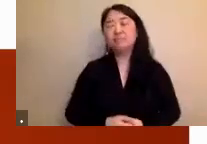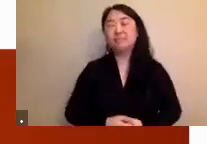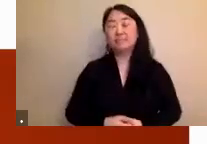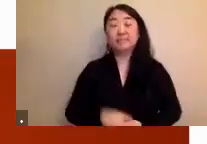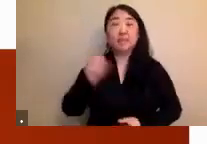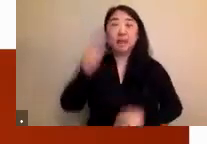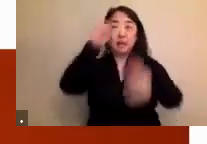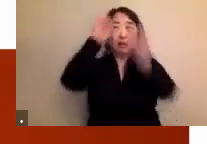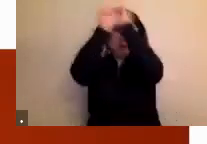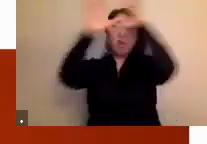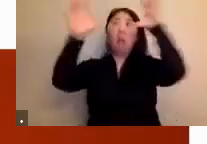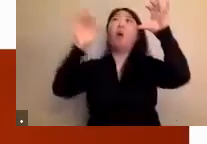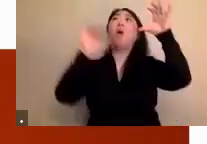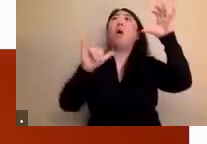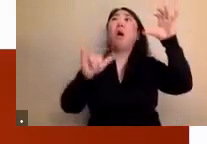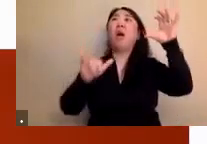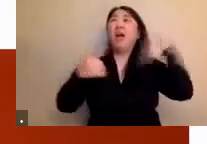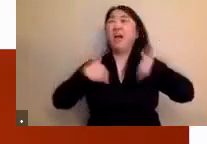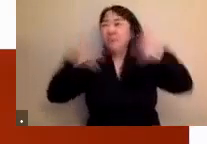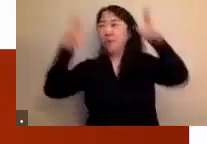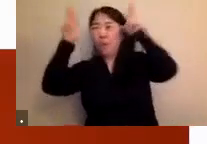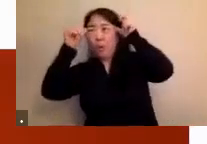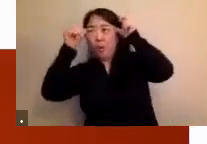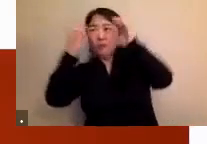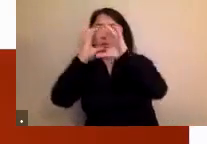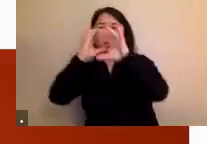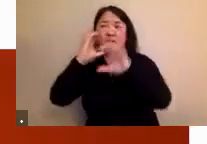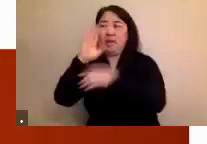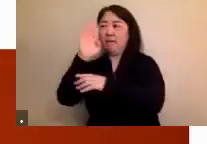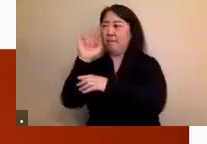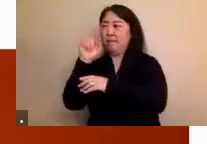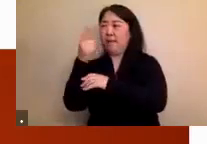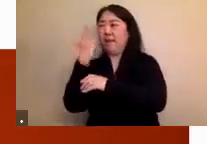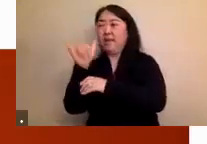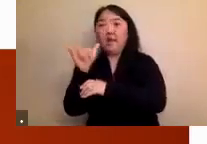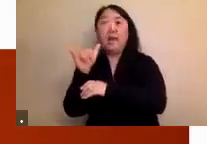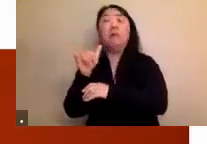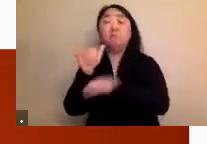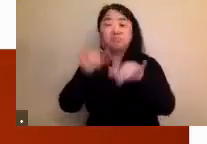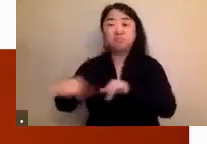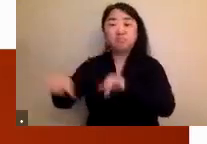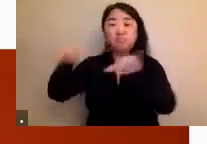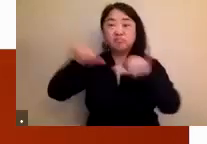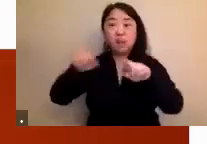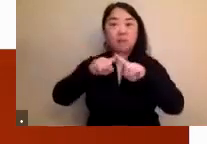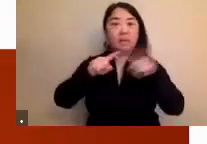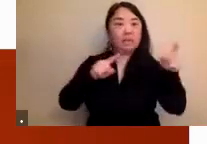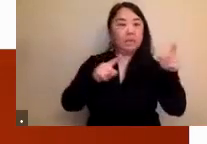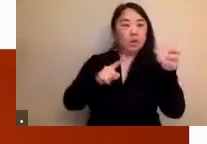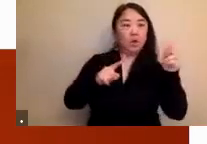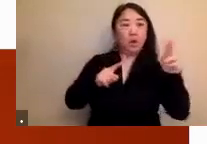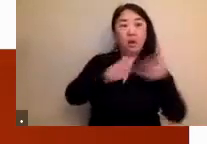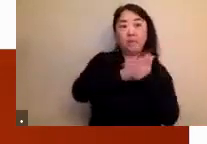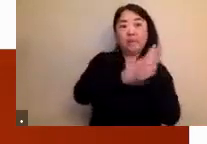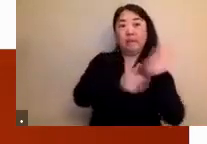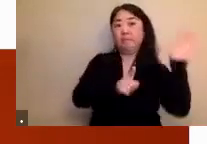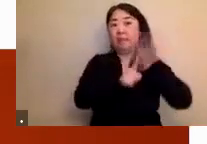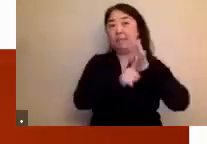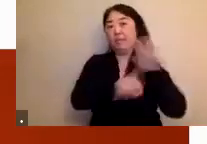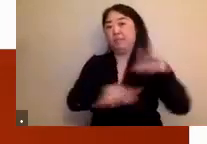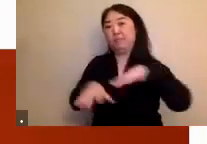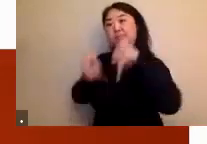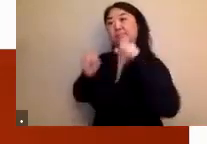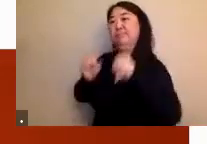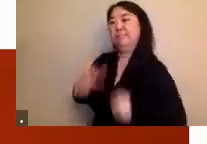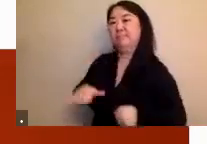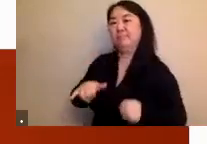this time where horse and buggies were even more common, but the car became more popular as well. And